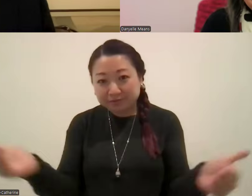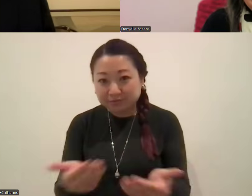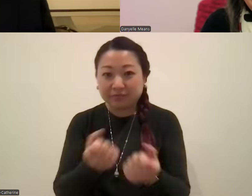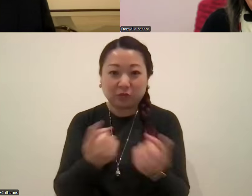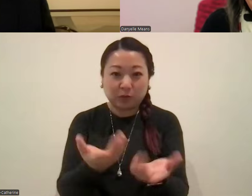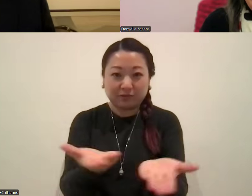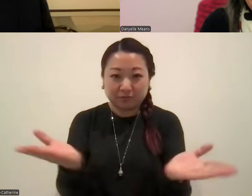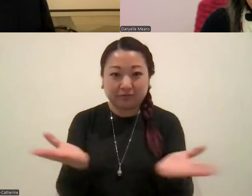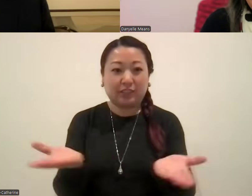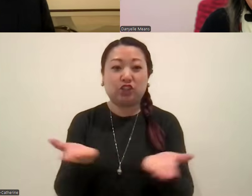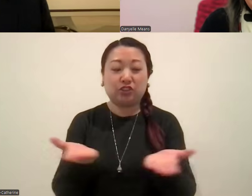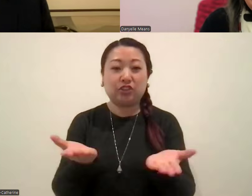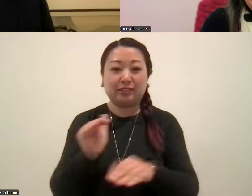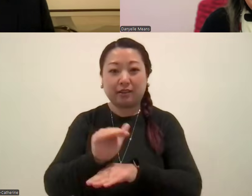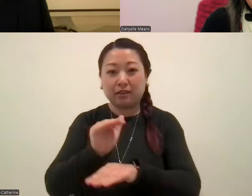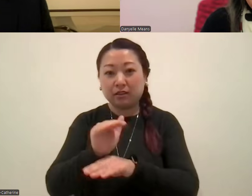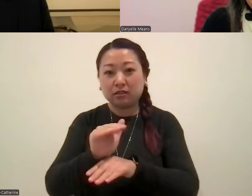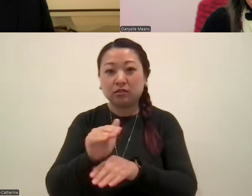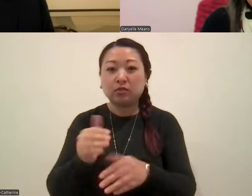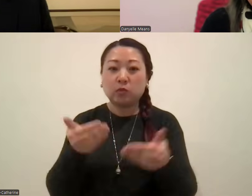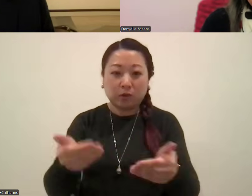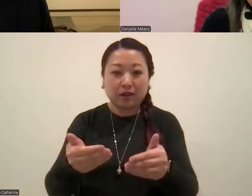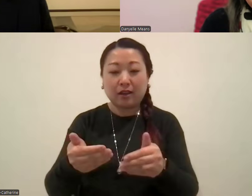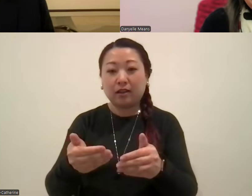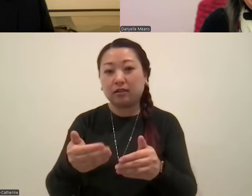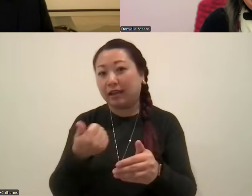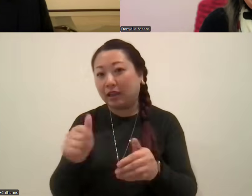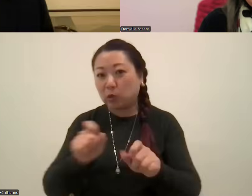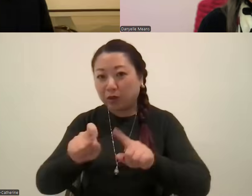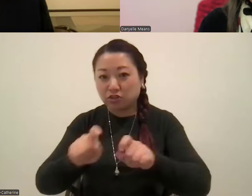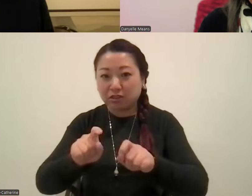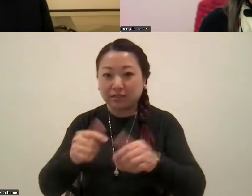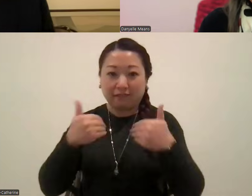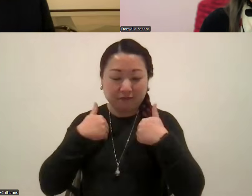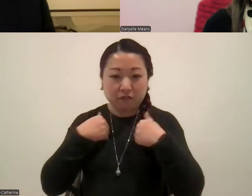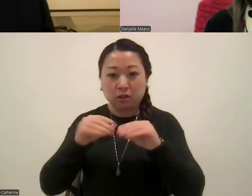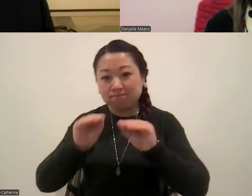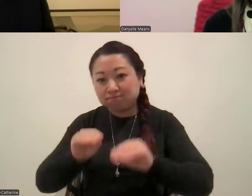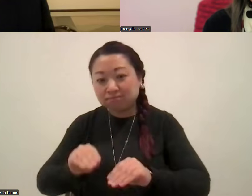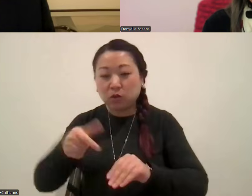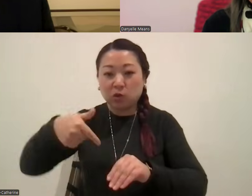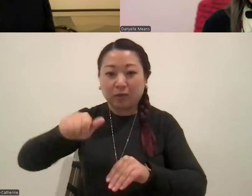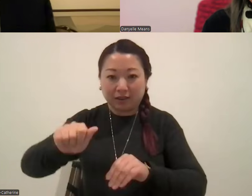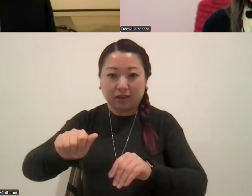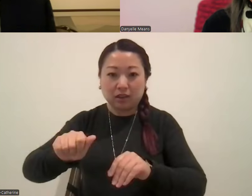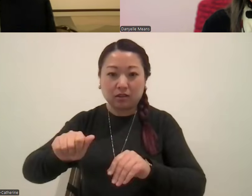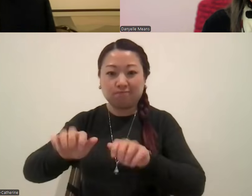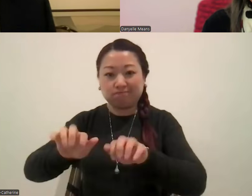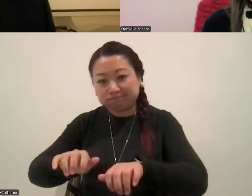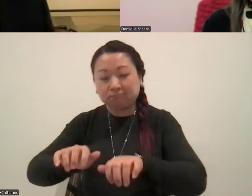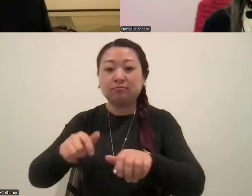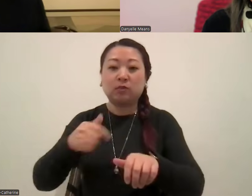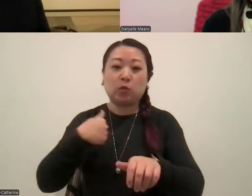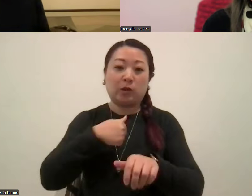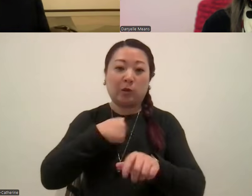everyone who is attending here tonight to put questions that they have in the Q&A, and we will get